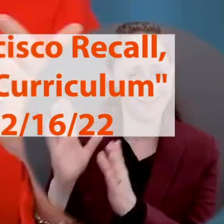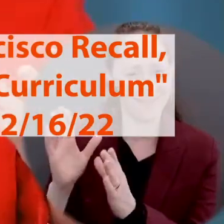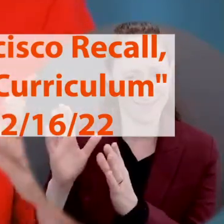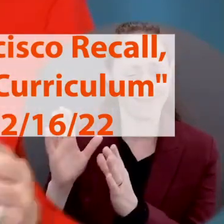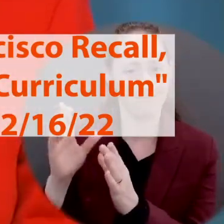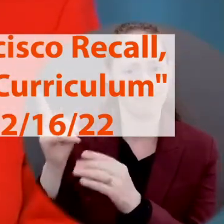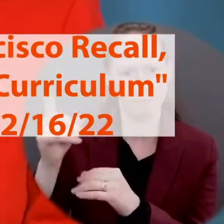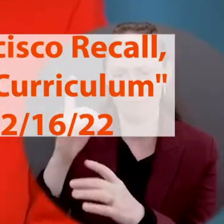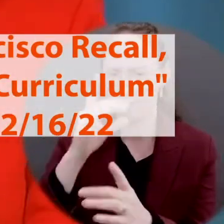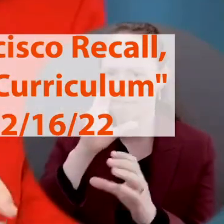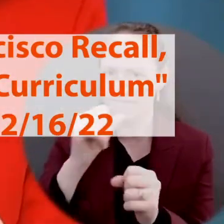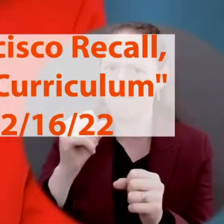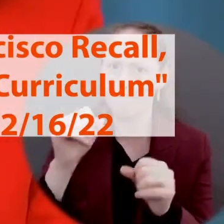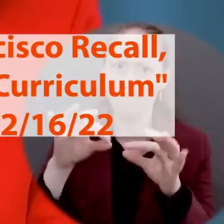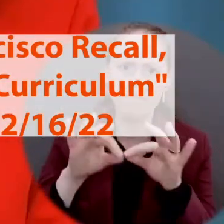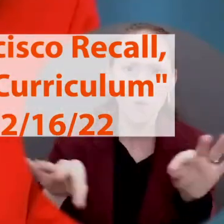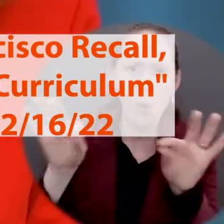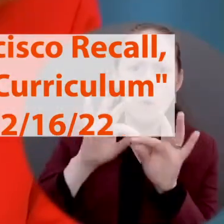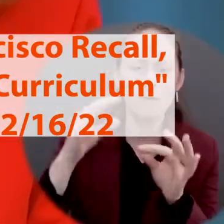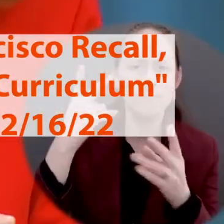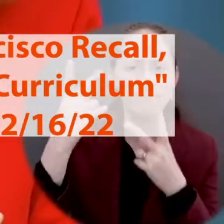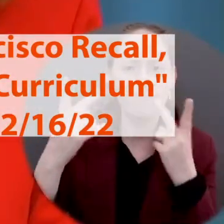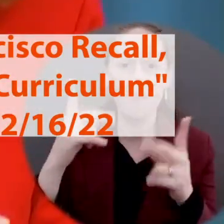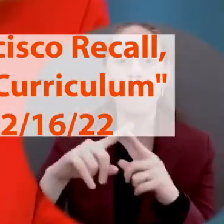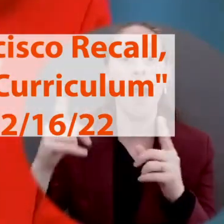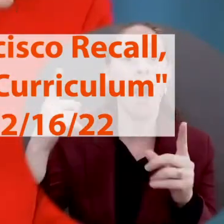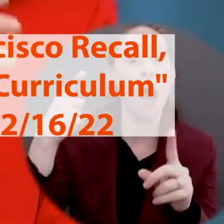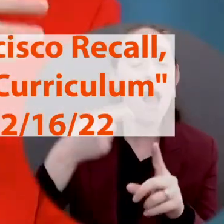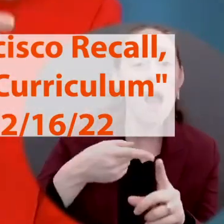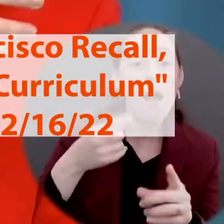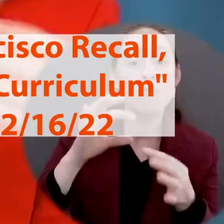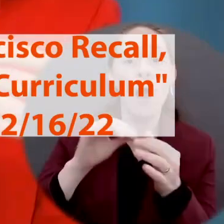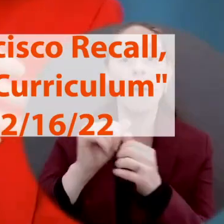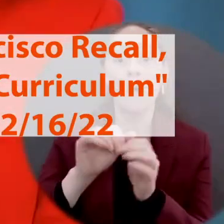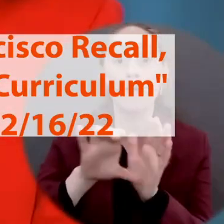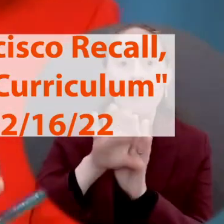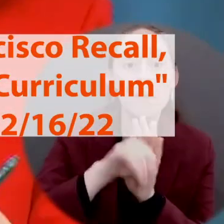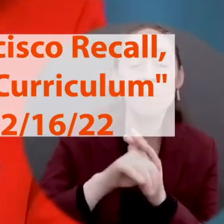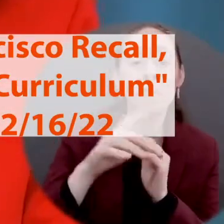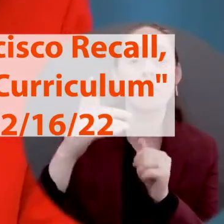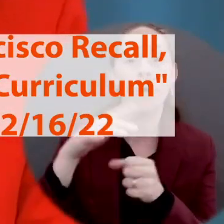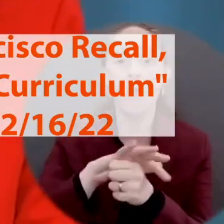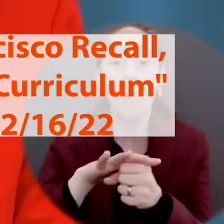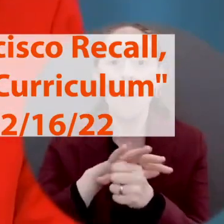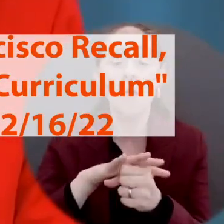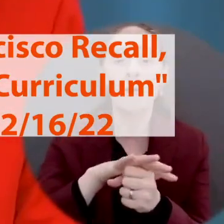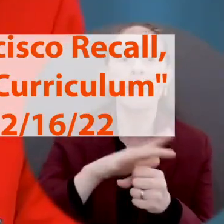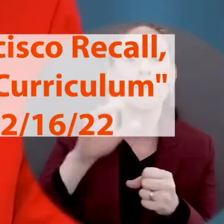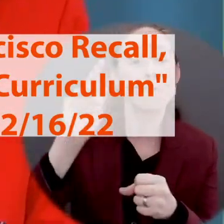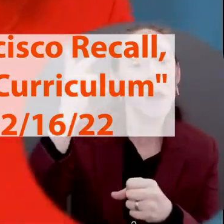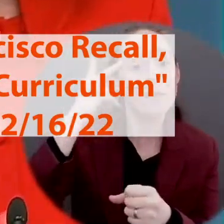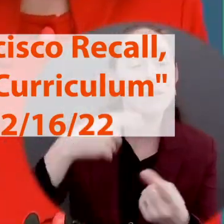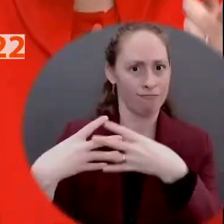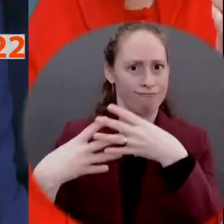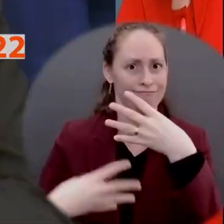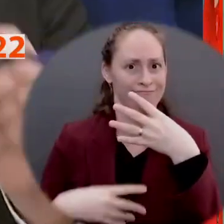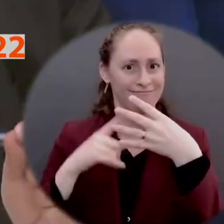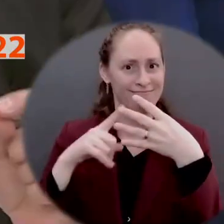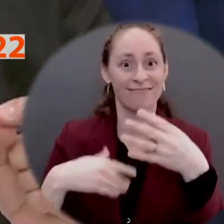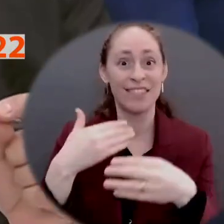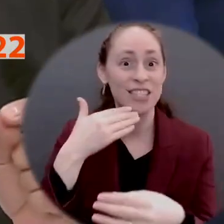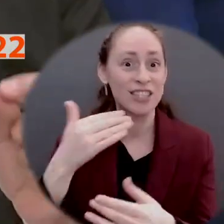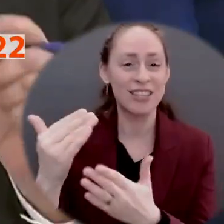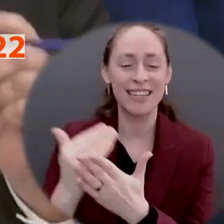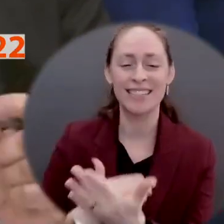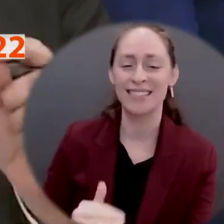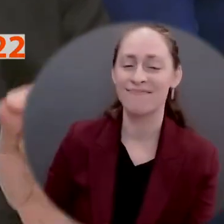not going to have any specific comment on any local school board or the politics of school boards as it relates to any political race either, though. Club for